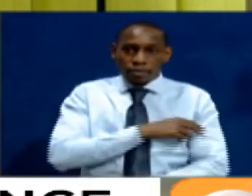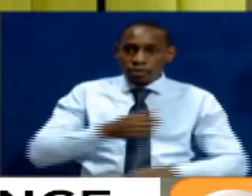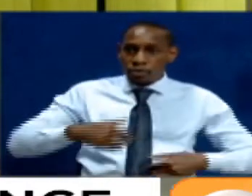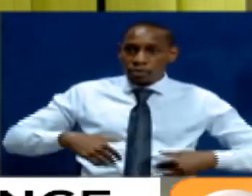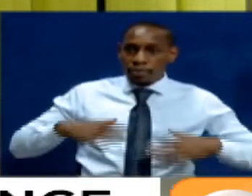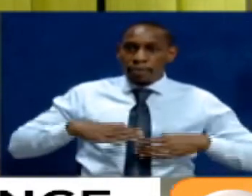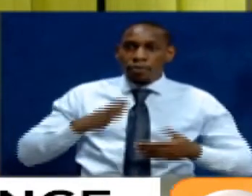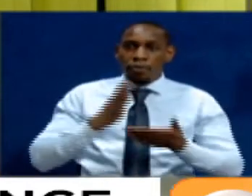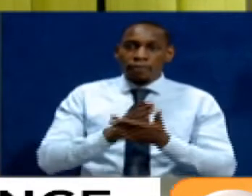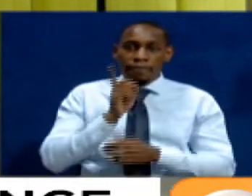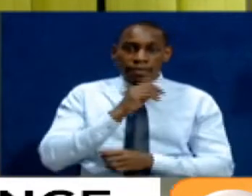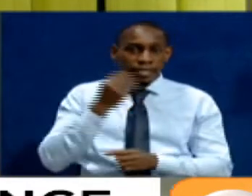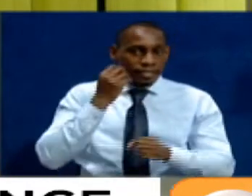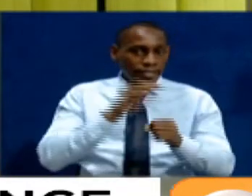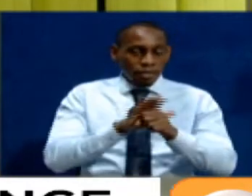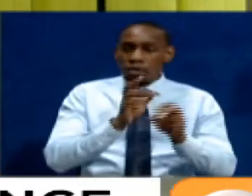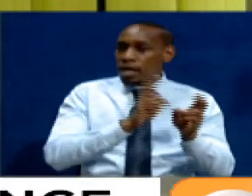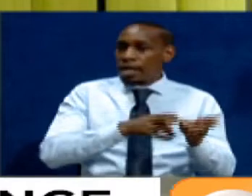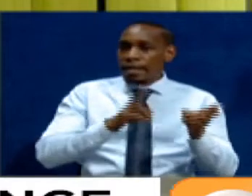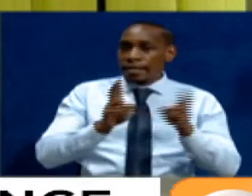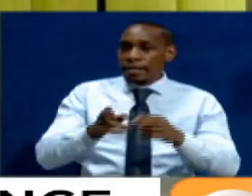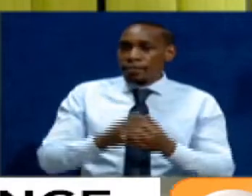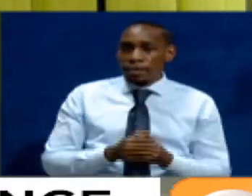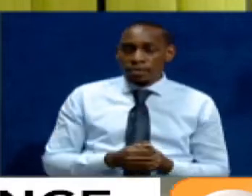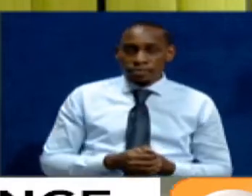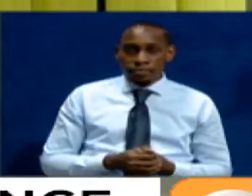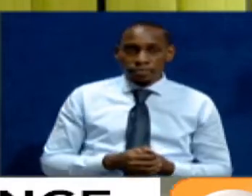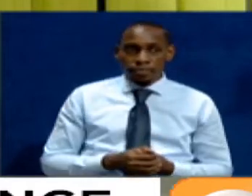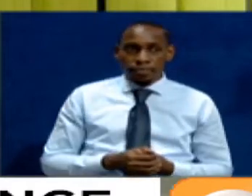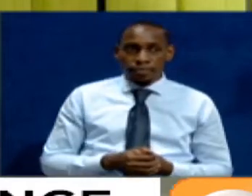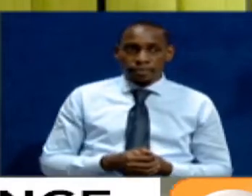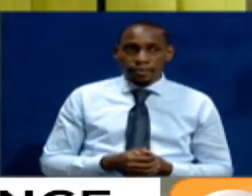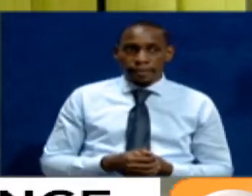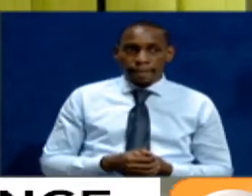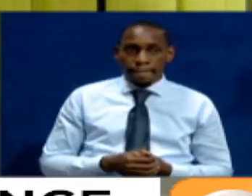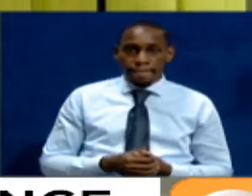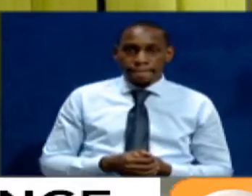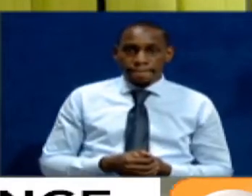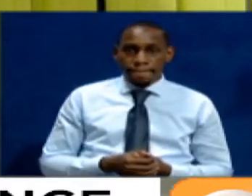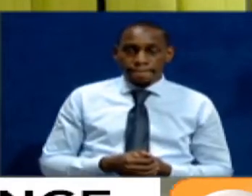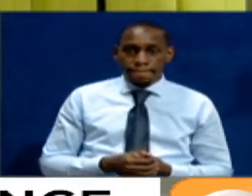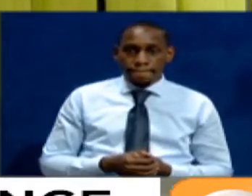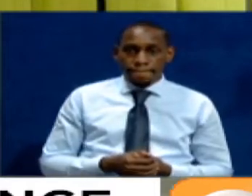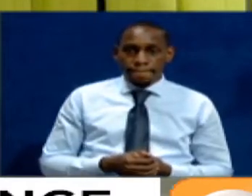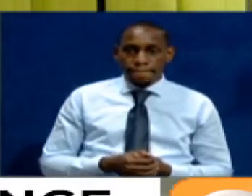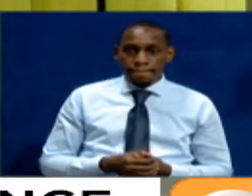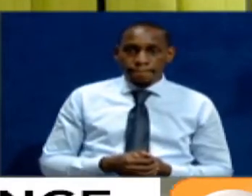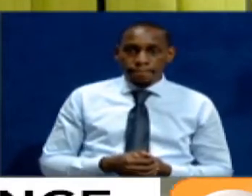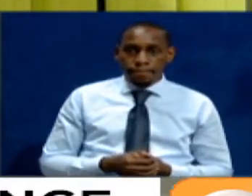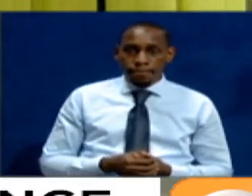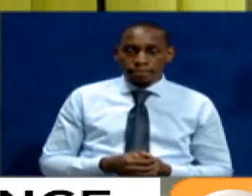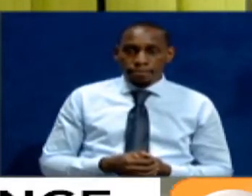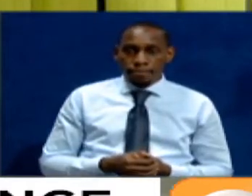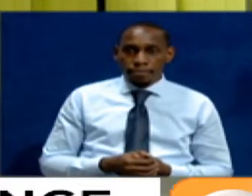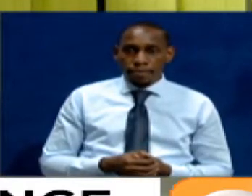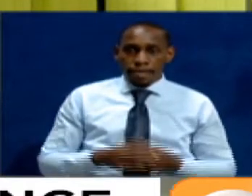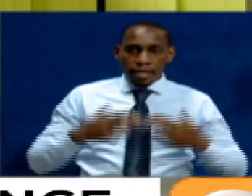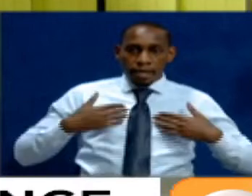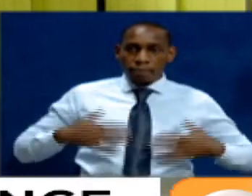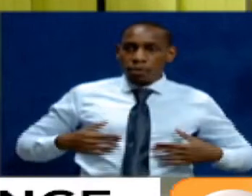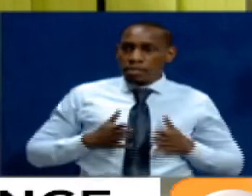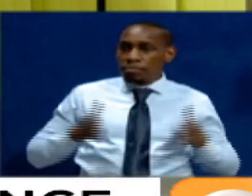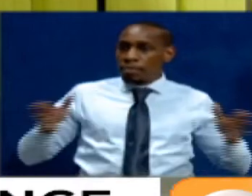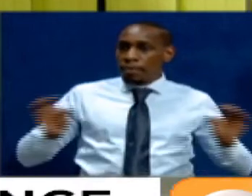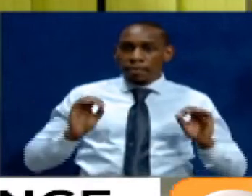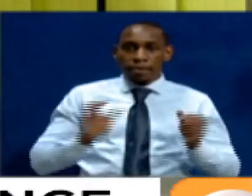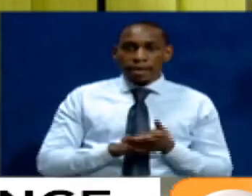who test positive and they are normal, and young technicians, they are in their 20s and 30s who are not overweight, they don't have